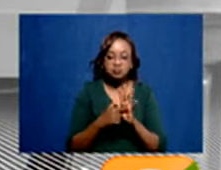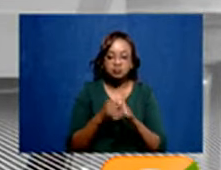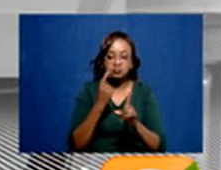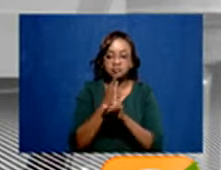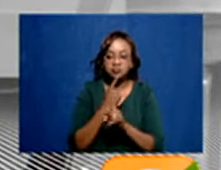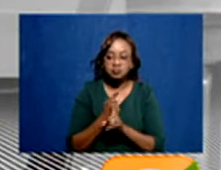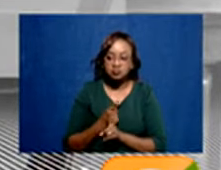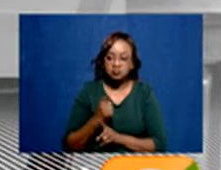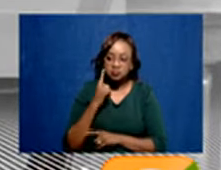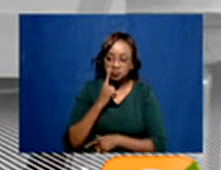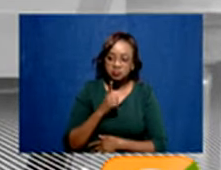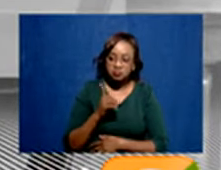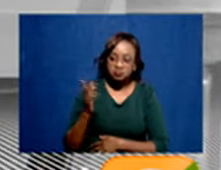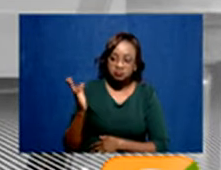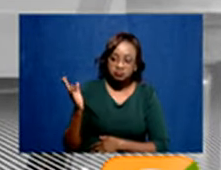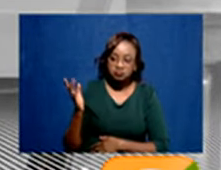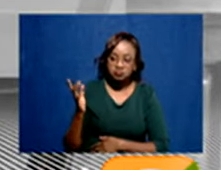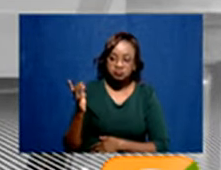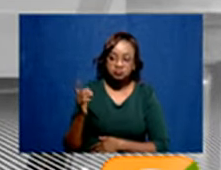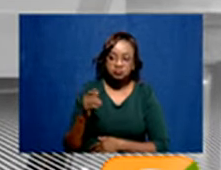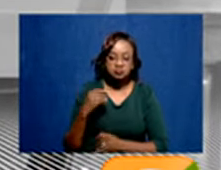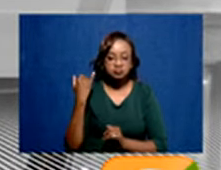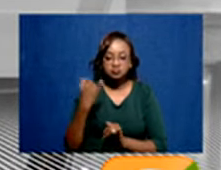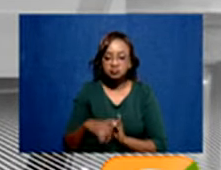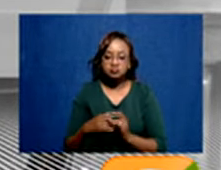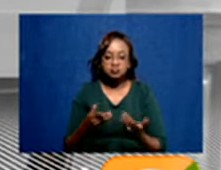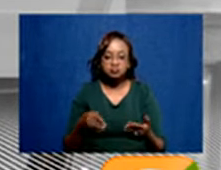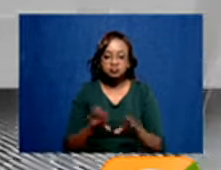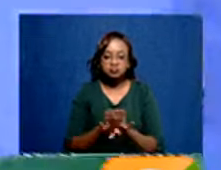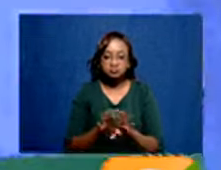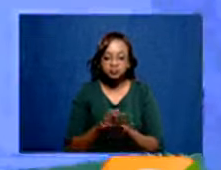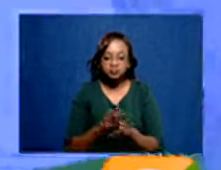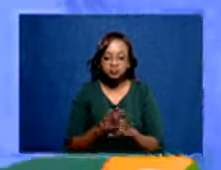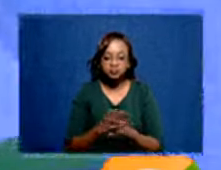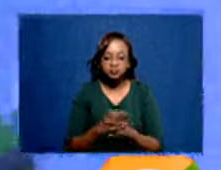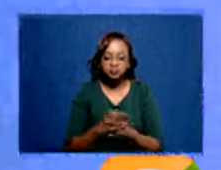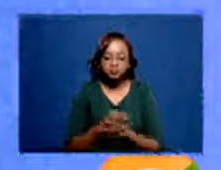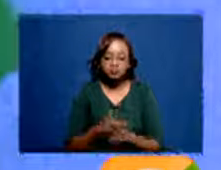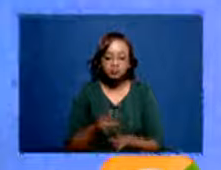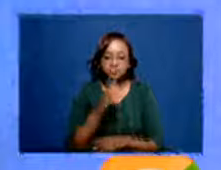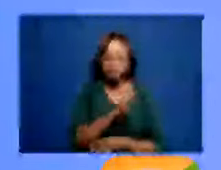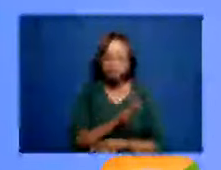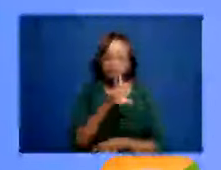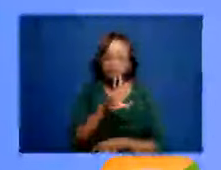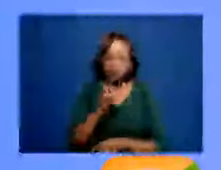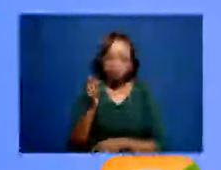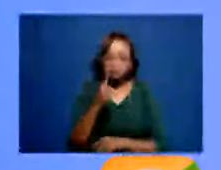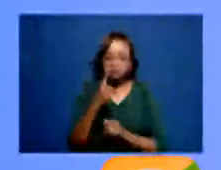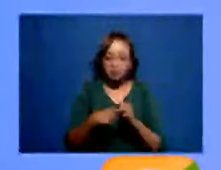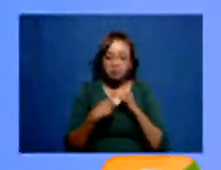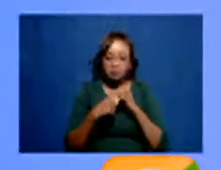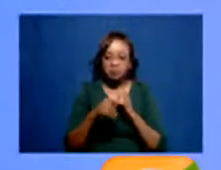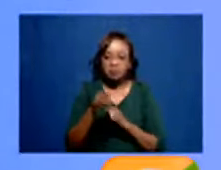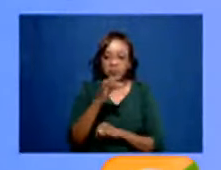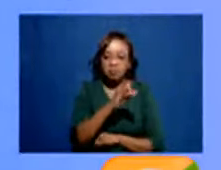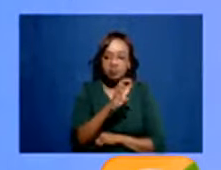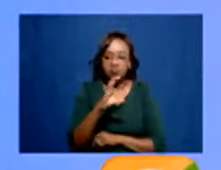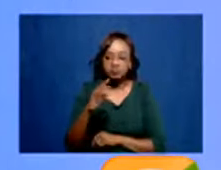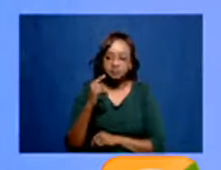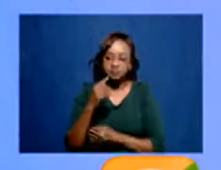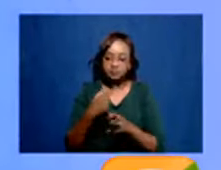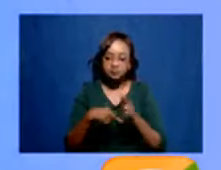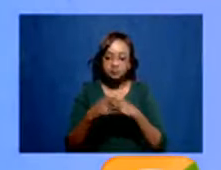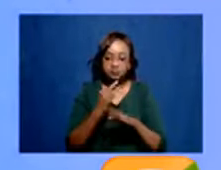period and were to cease existing after the boundaries review. On the 23rd of June, IEBC, in its boundaries